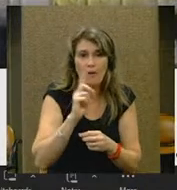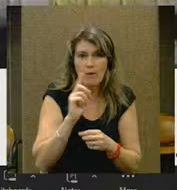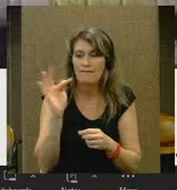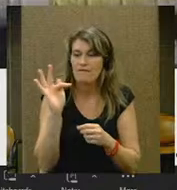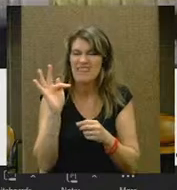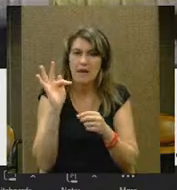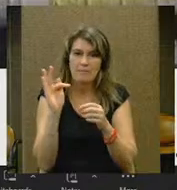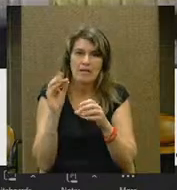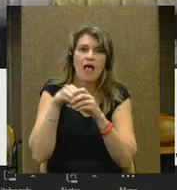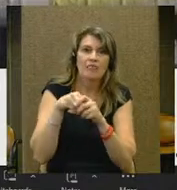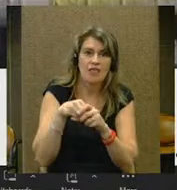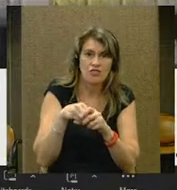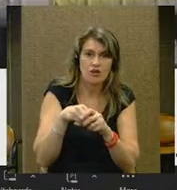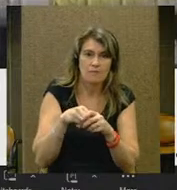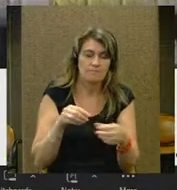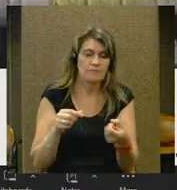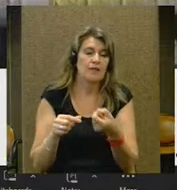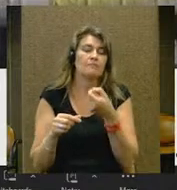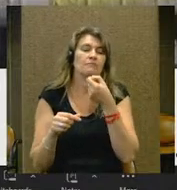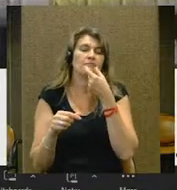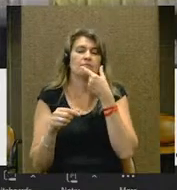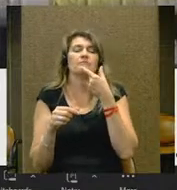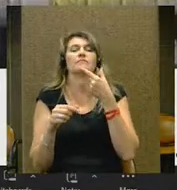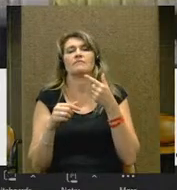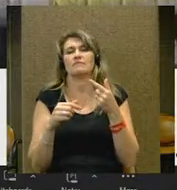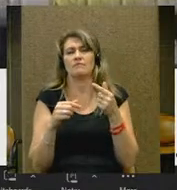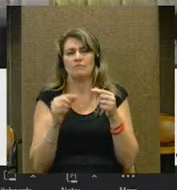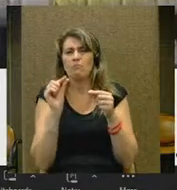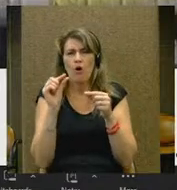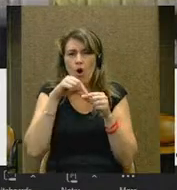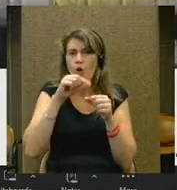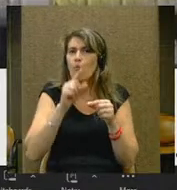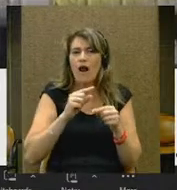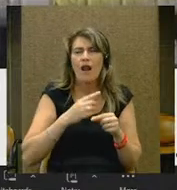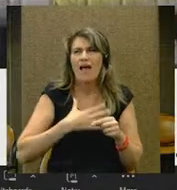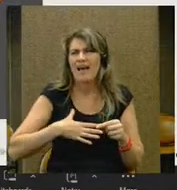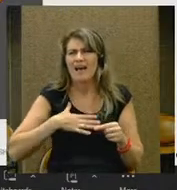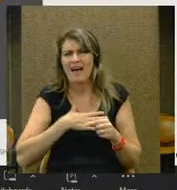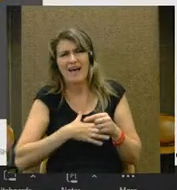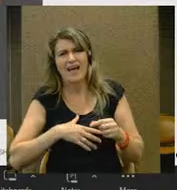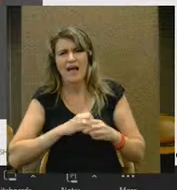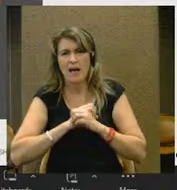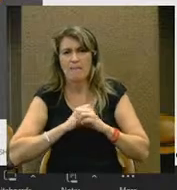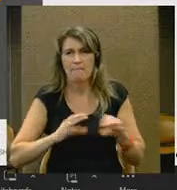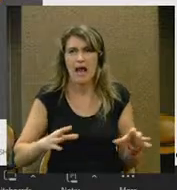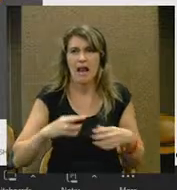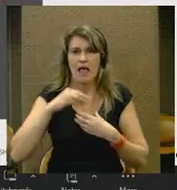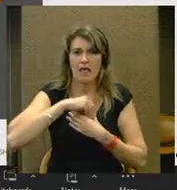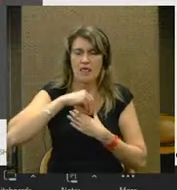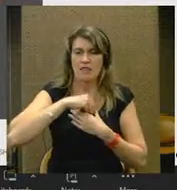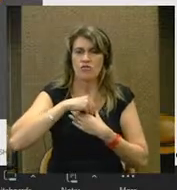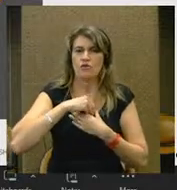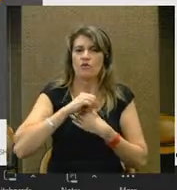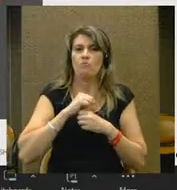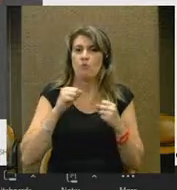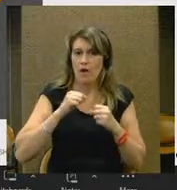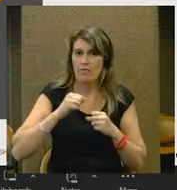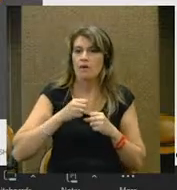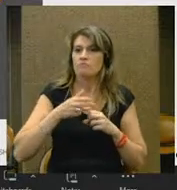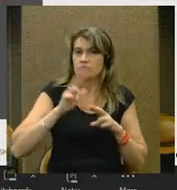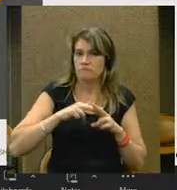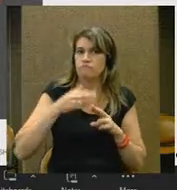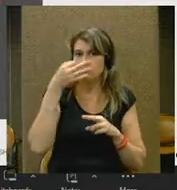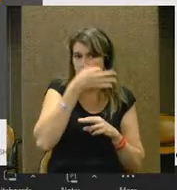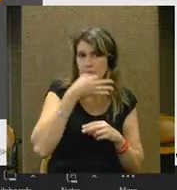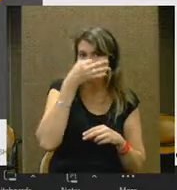if they don't have a tolerance to opioids, it really can increase the probability that they overdose. And so this is just a chart that the